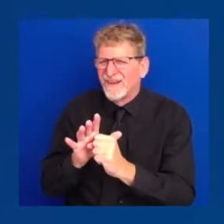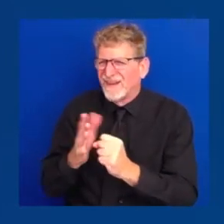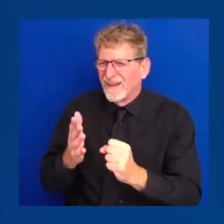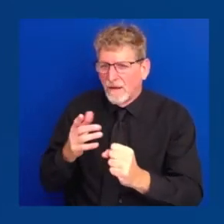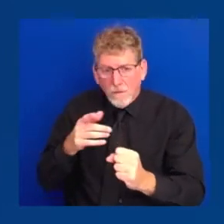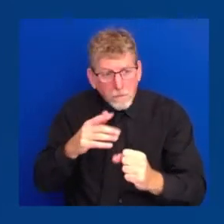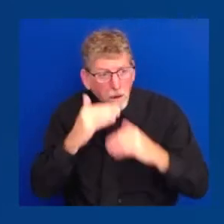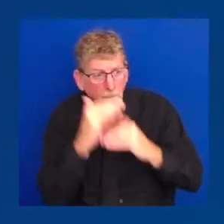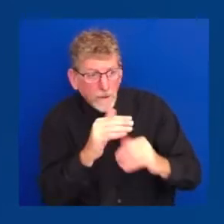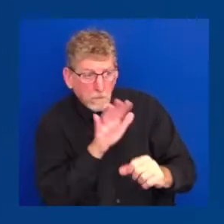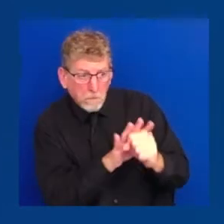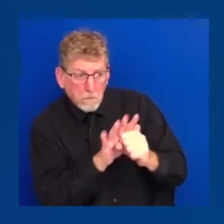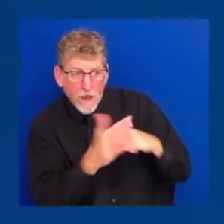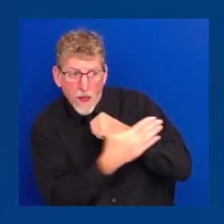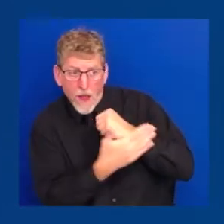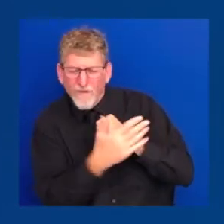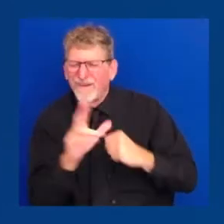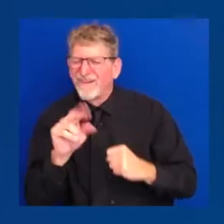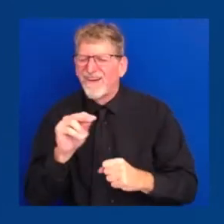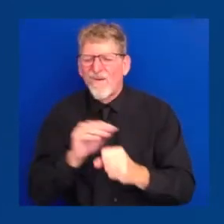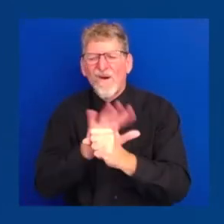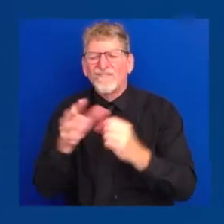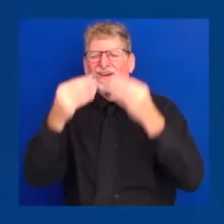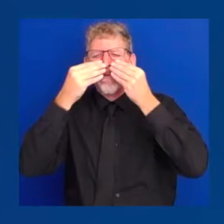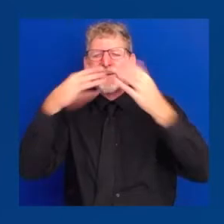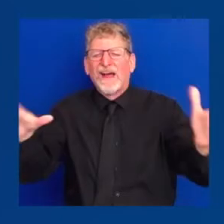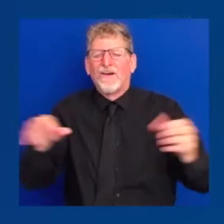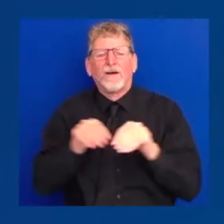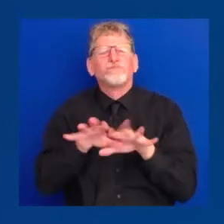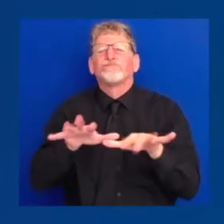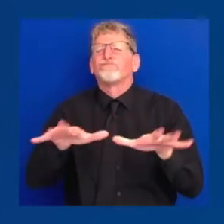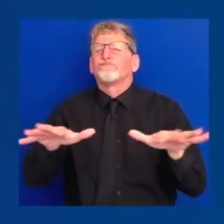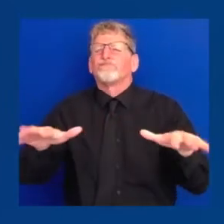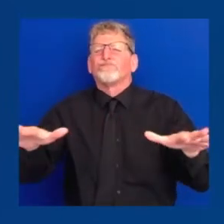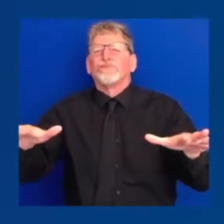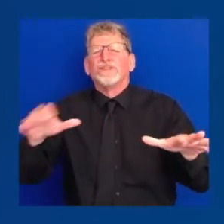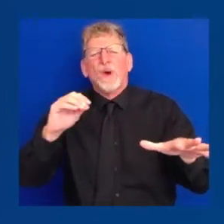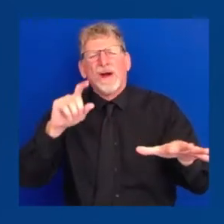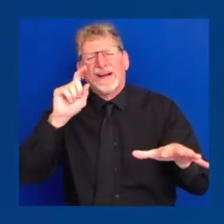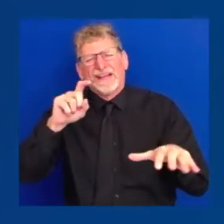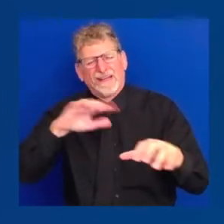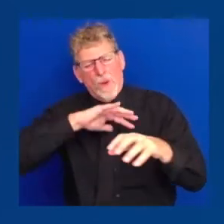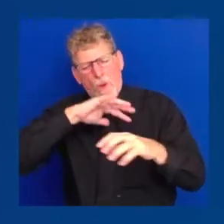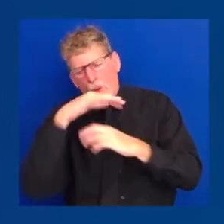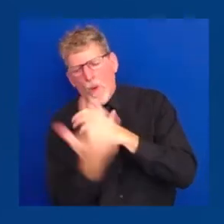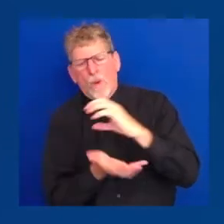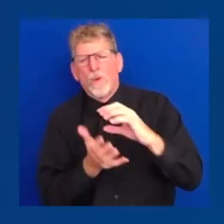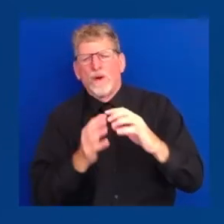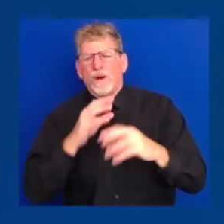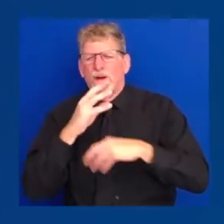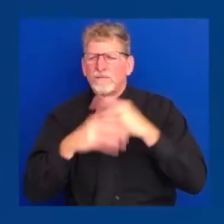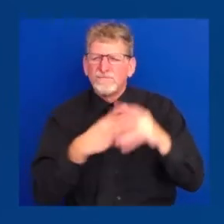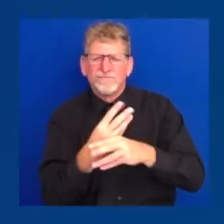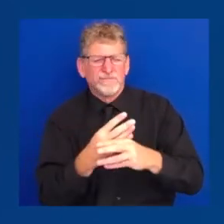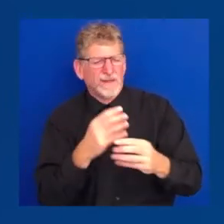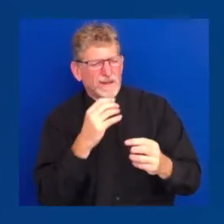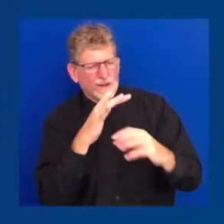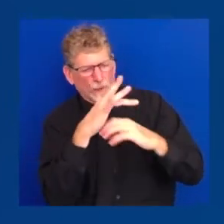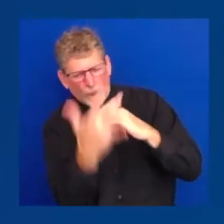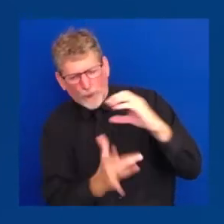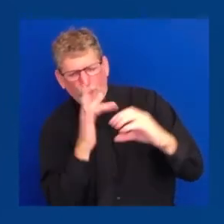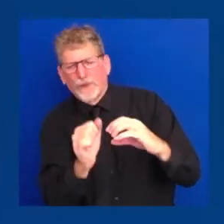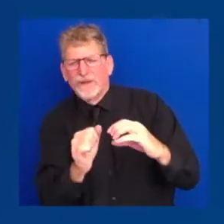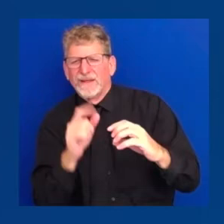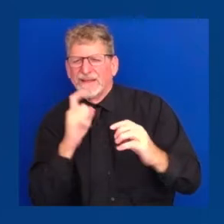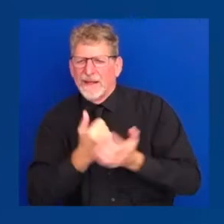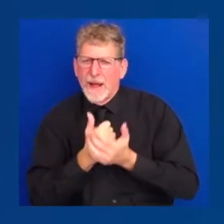virus everywhere. That means vaccinating Americans and vaccinating people around the world. It's